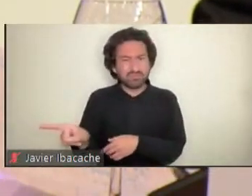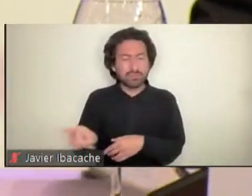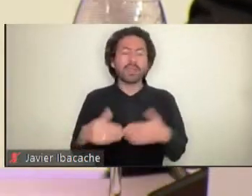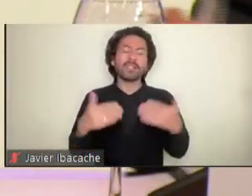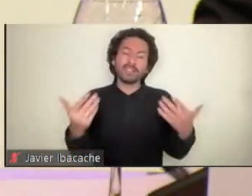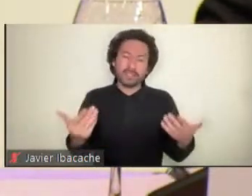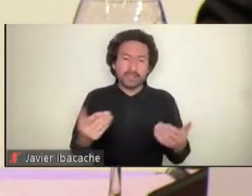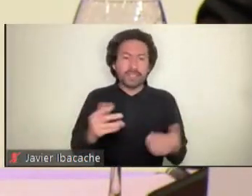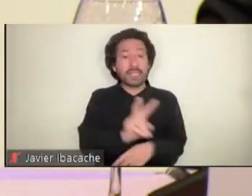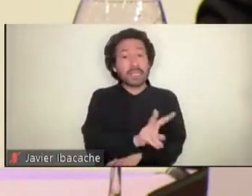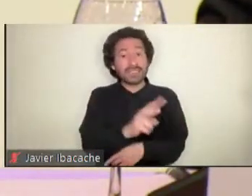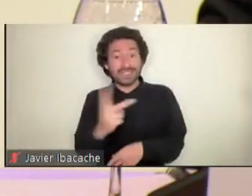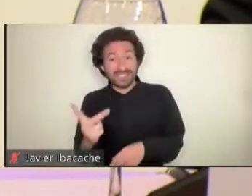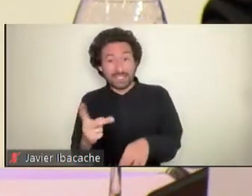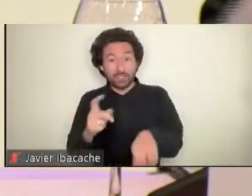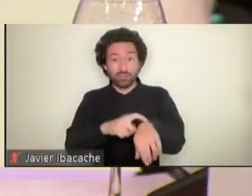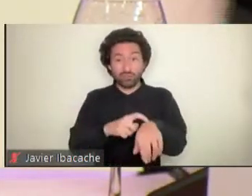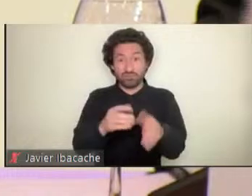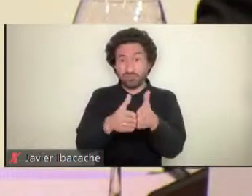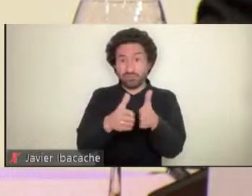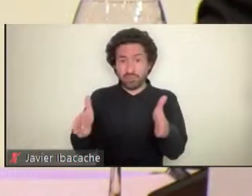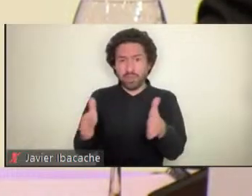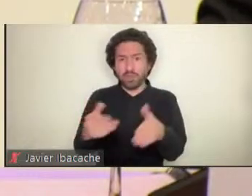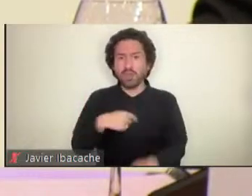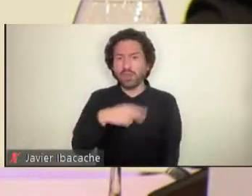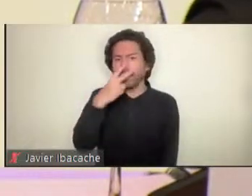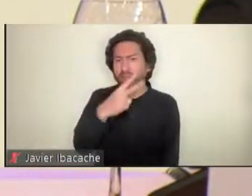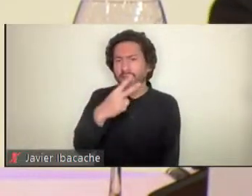and then